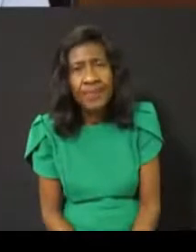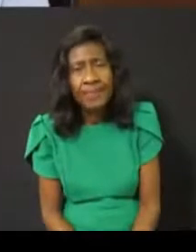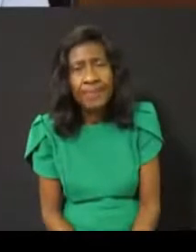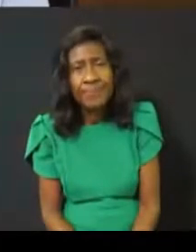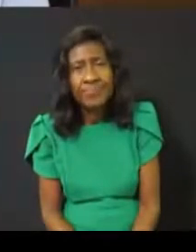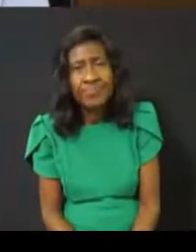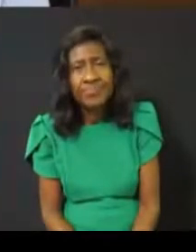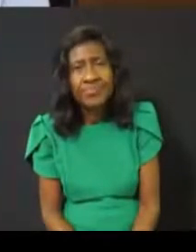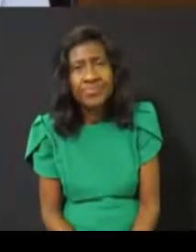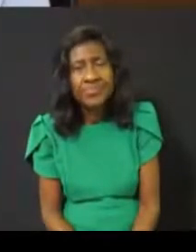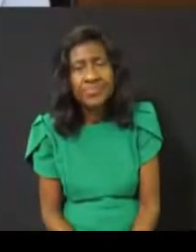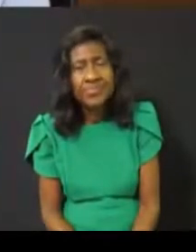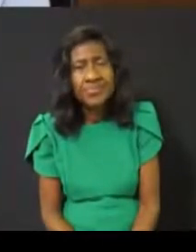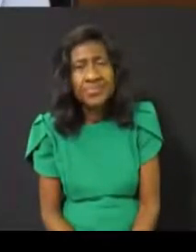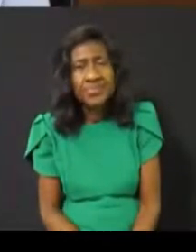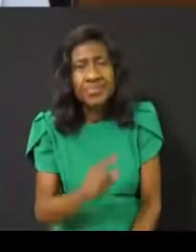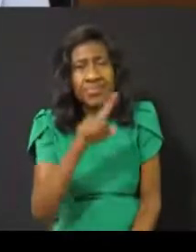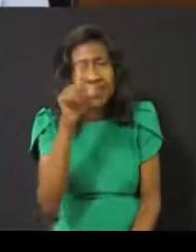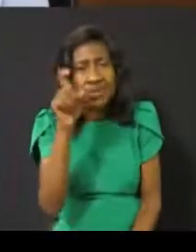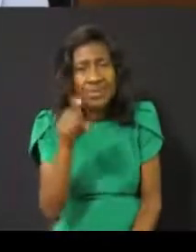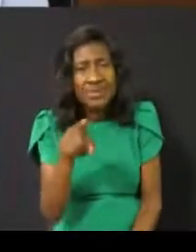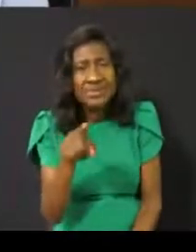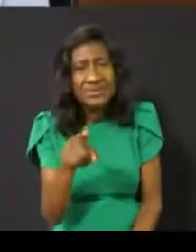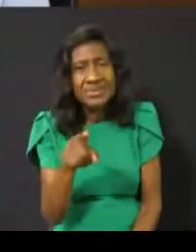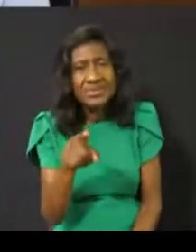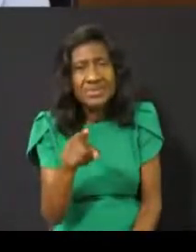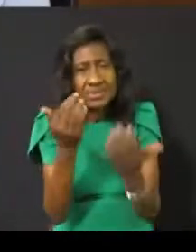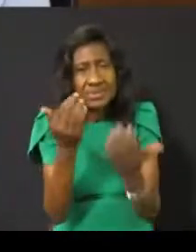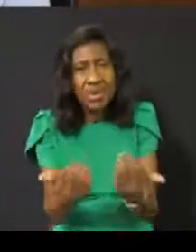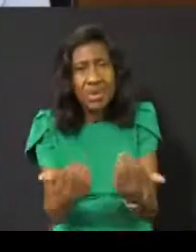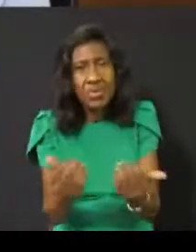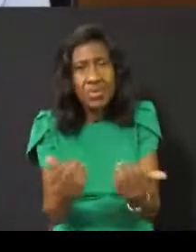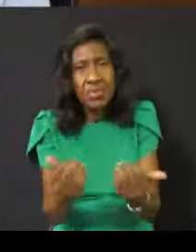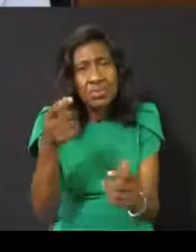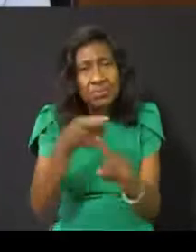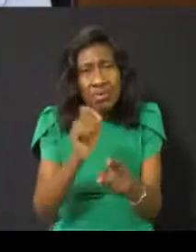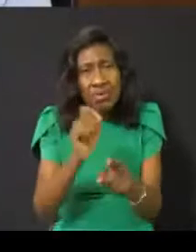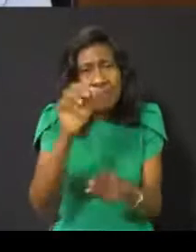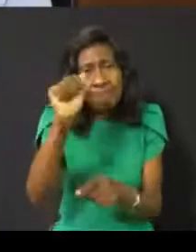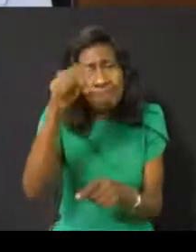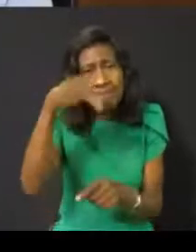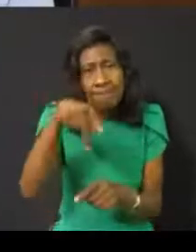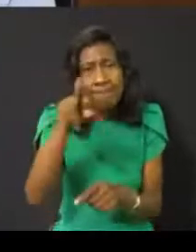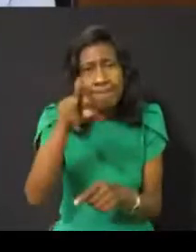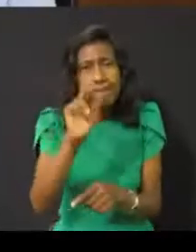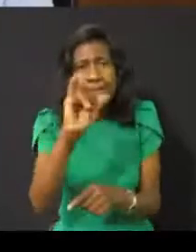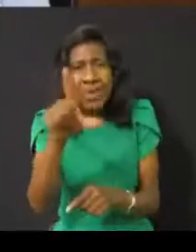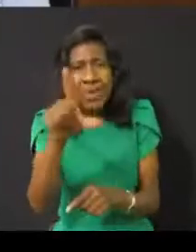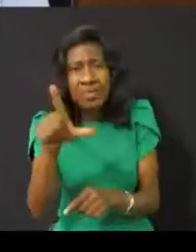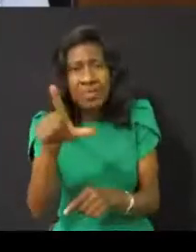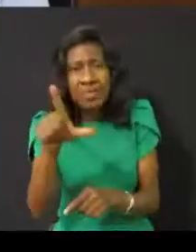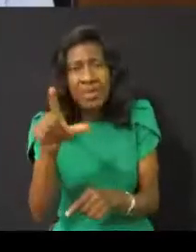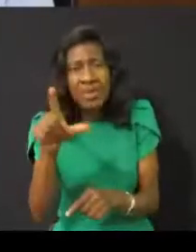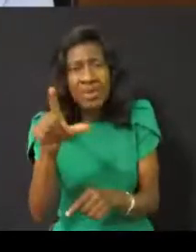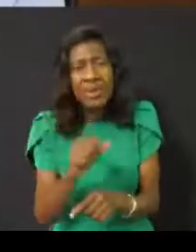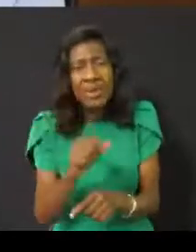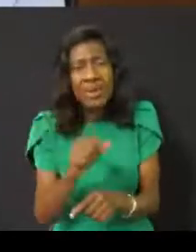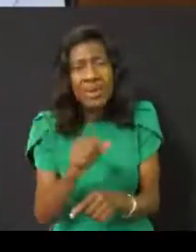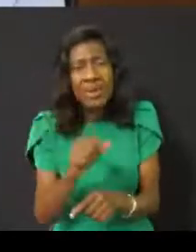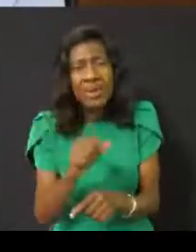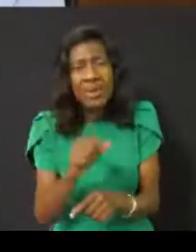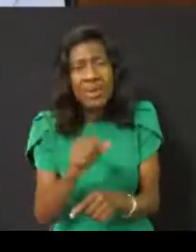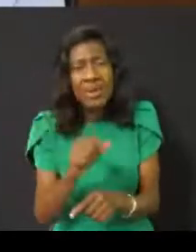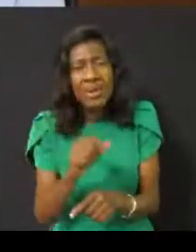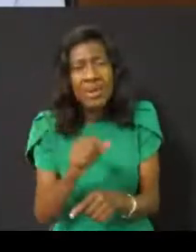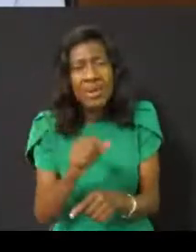questions, Sandra. I think we're going to go straight to April Cummings now, if that's okay, April. Thank you